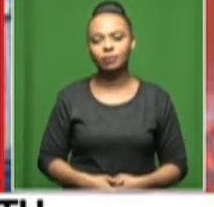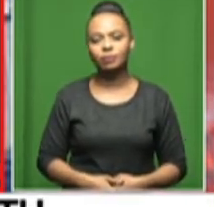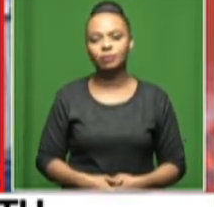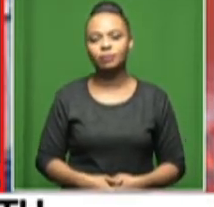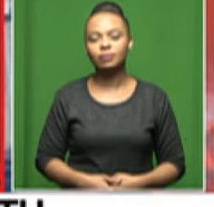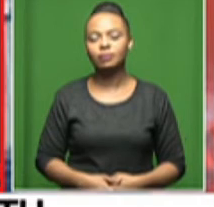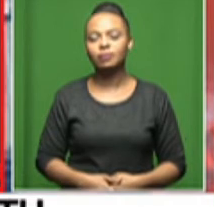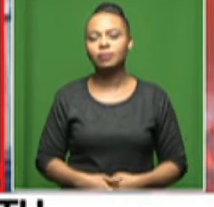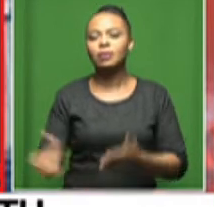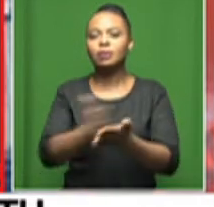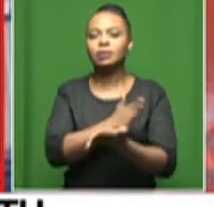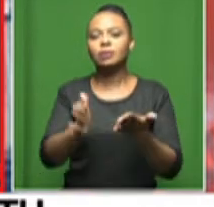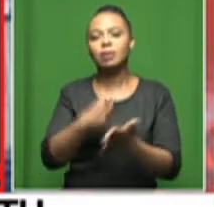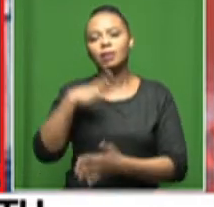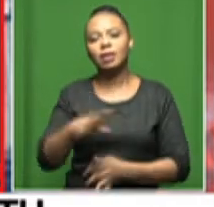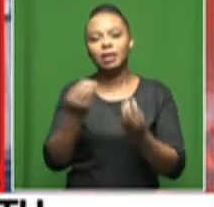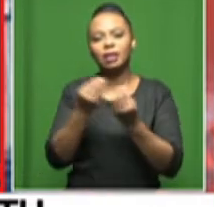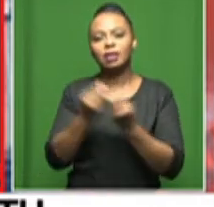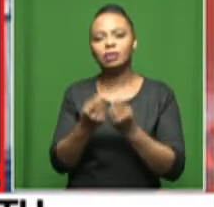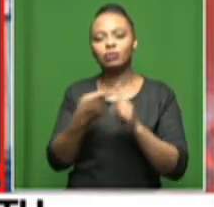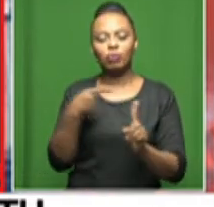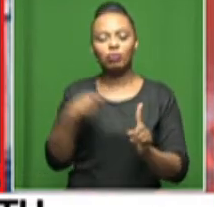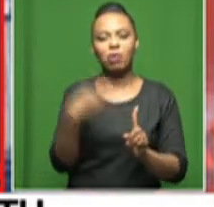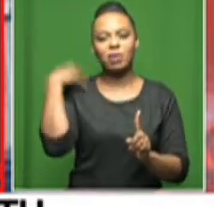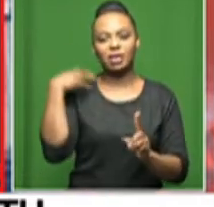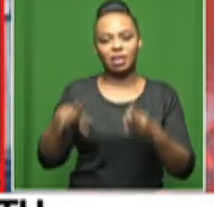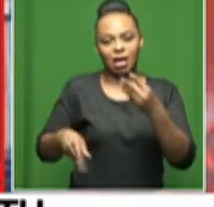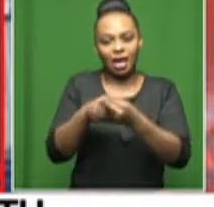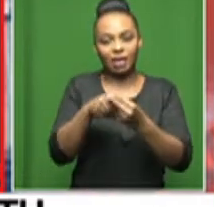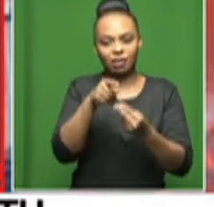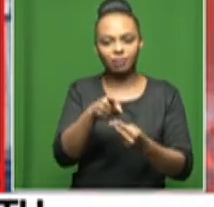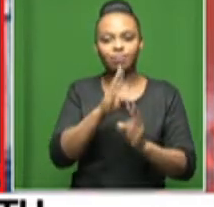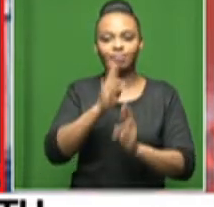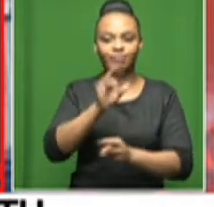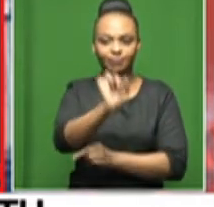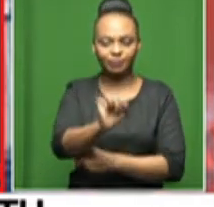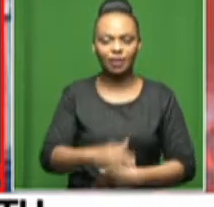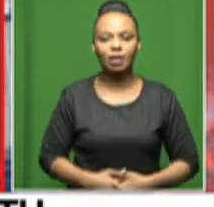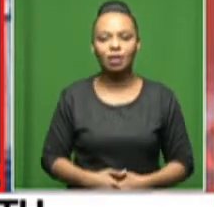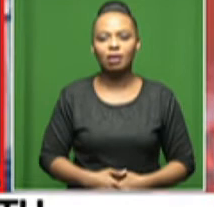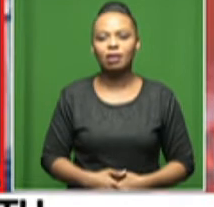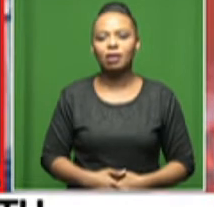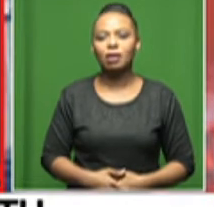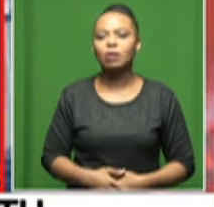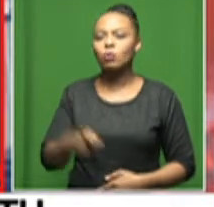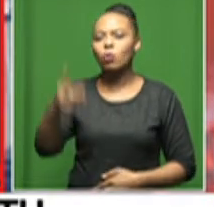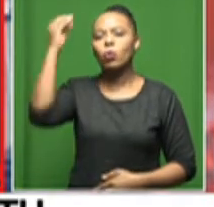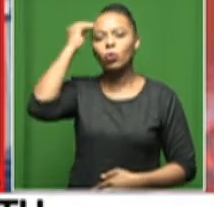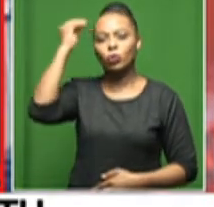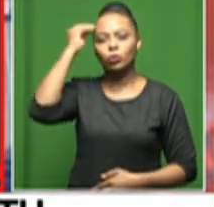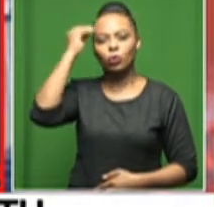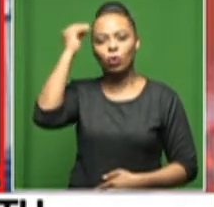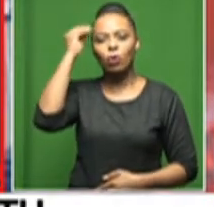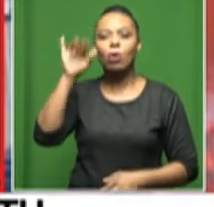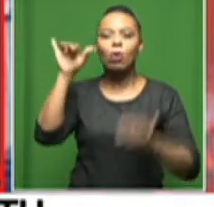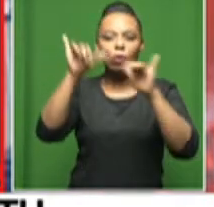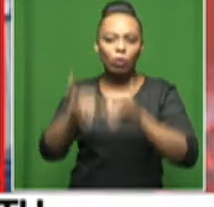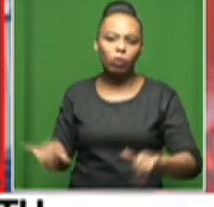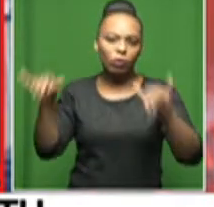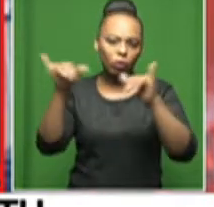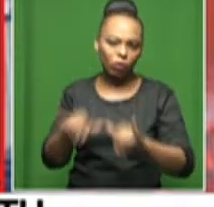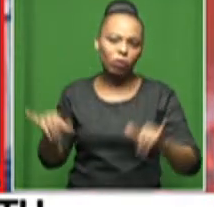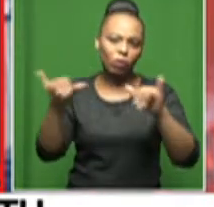what some of the things that from the minister. Just to say that we know someone asked, should we wait? So I want to